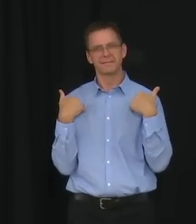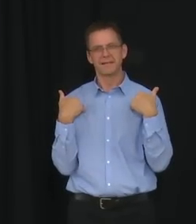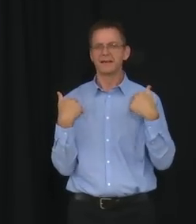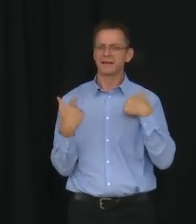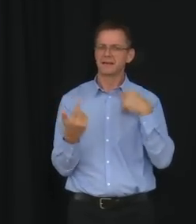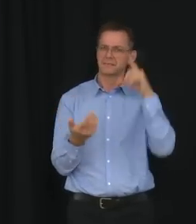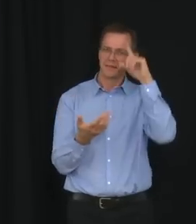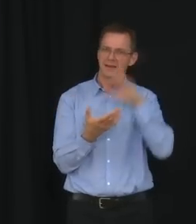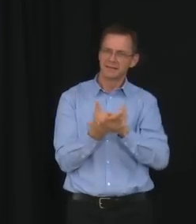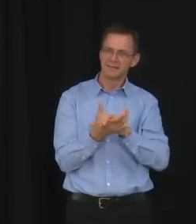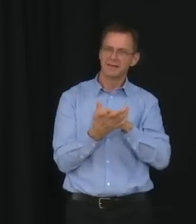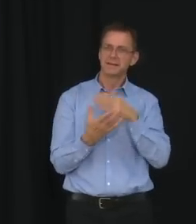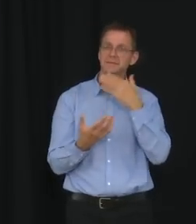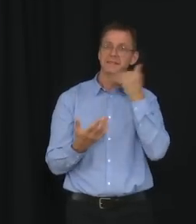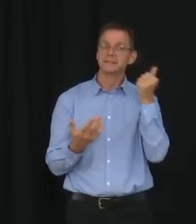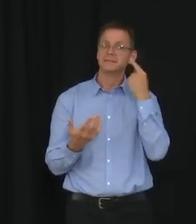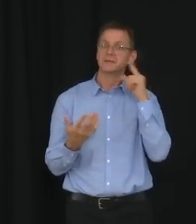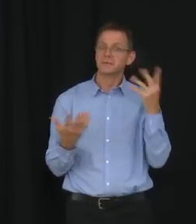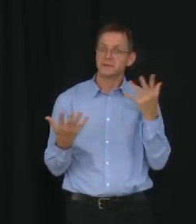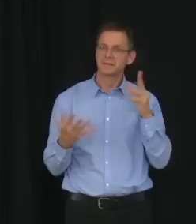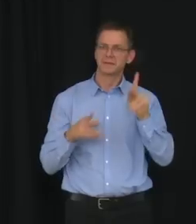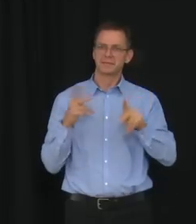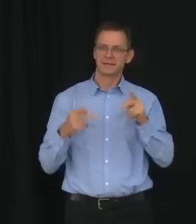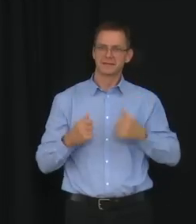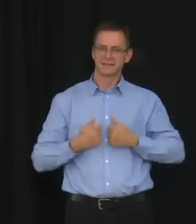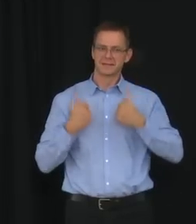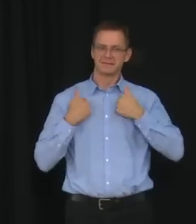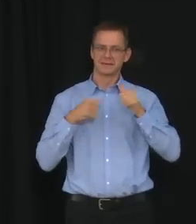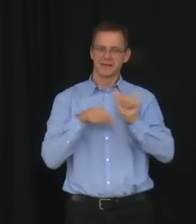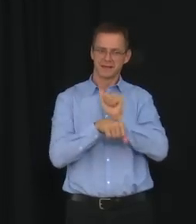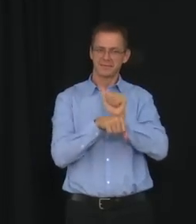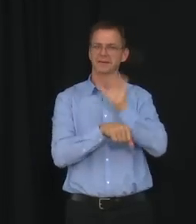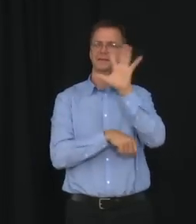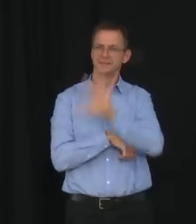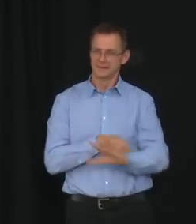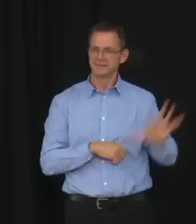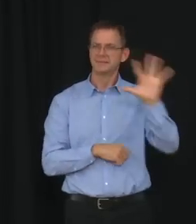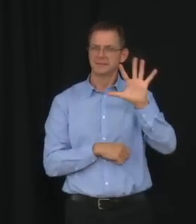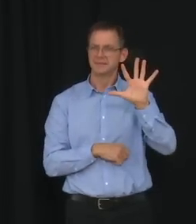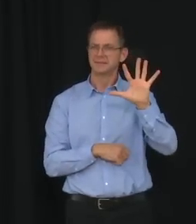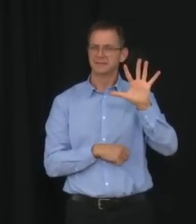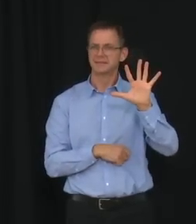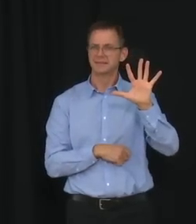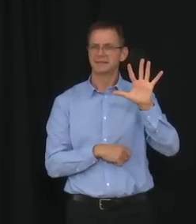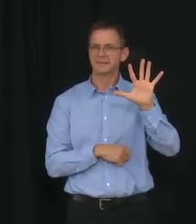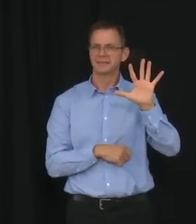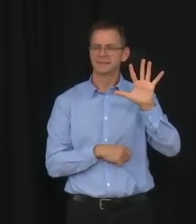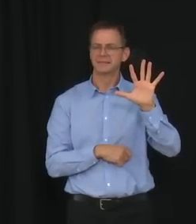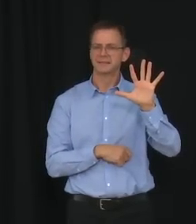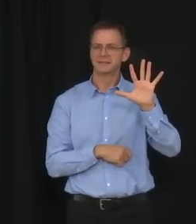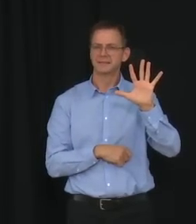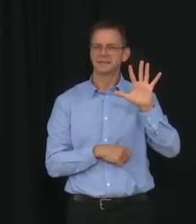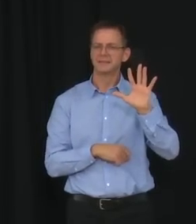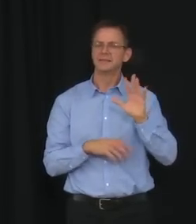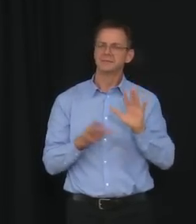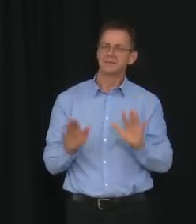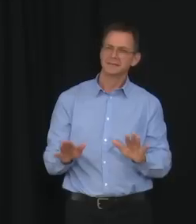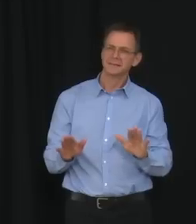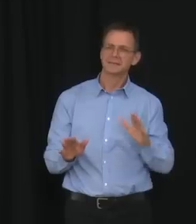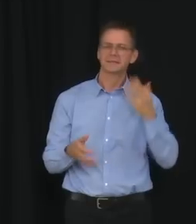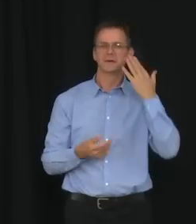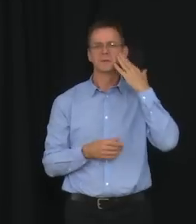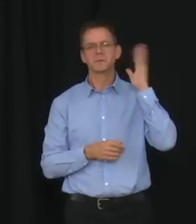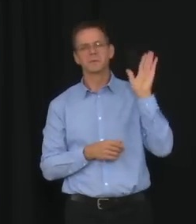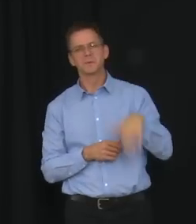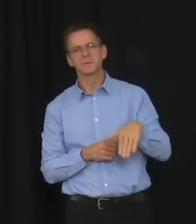Clearly, the move to endemic was too early. We saw early signs of that in early August when we did